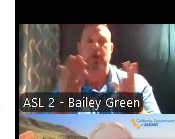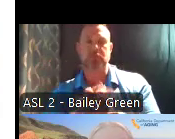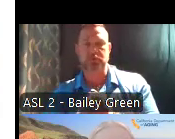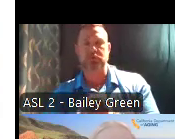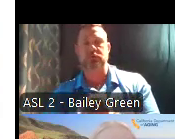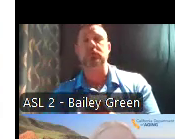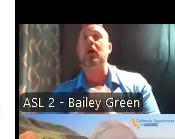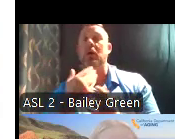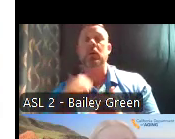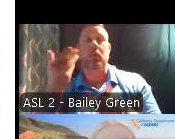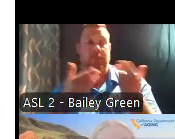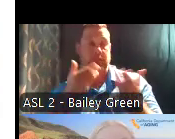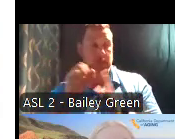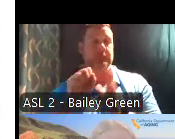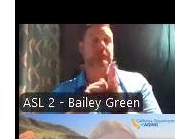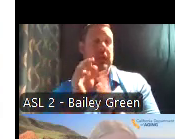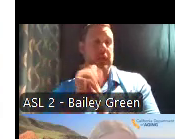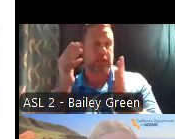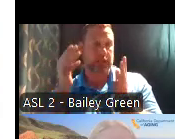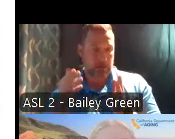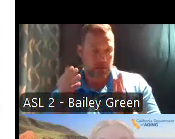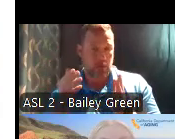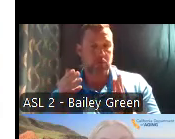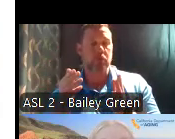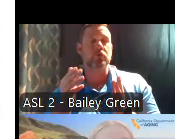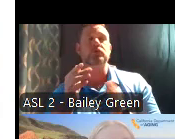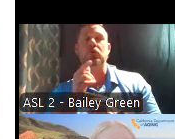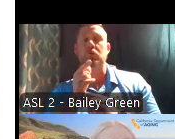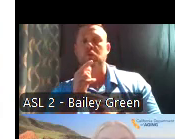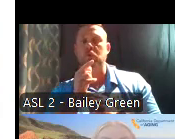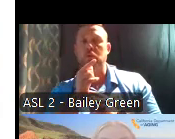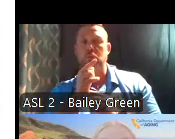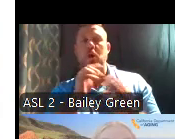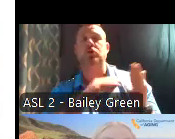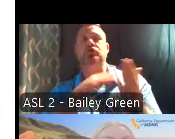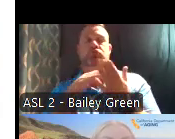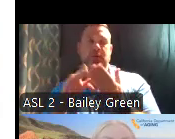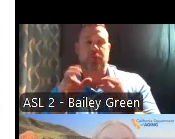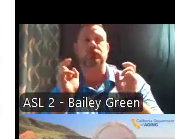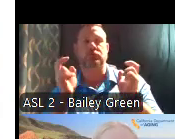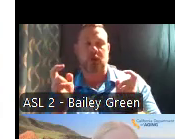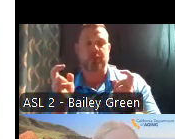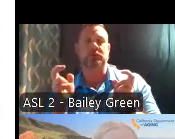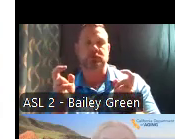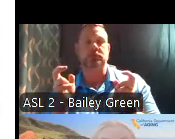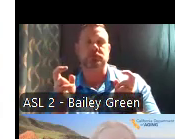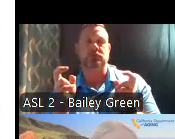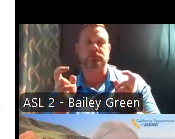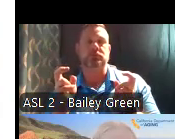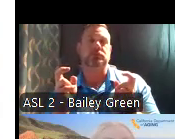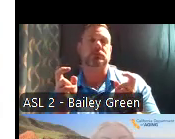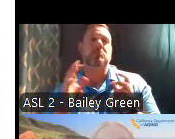to invite state leaders that really address the topics that we have in the master plan, such